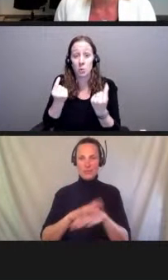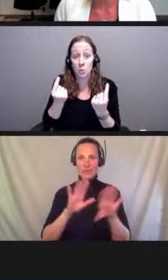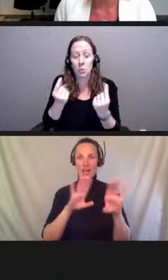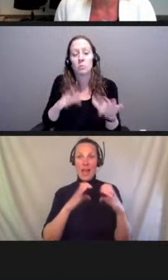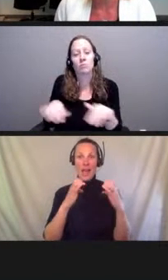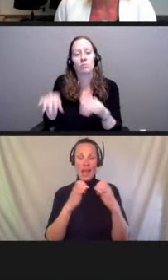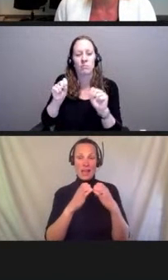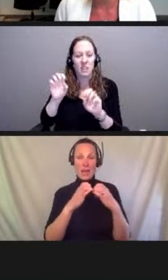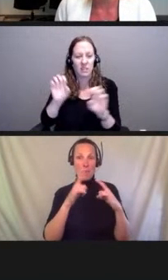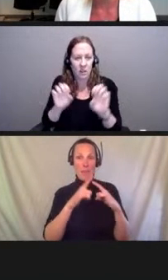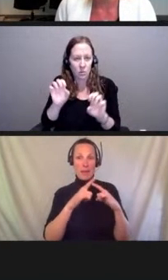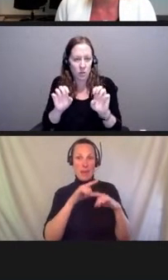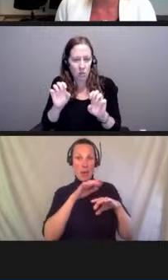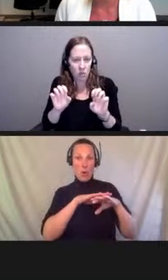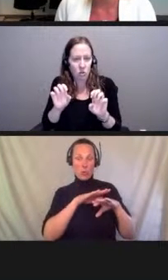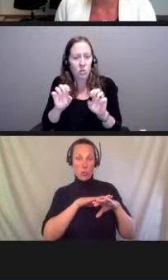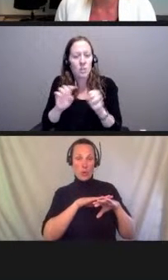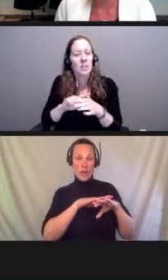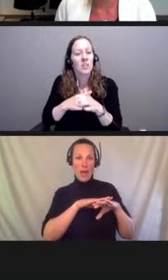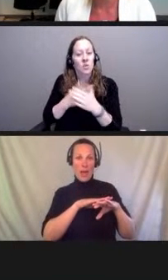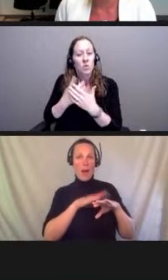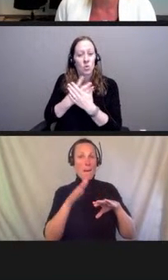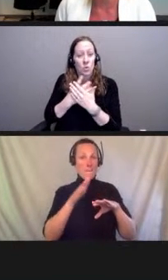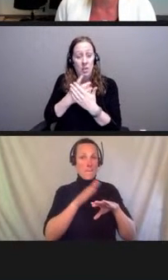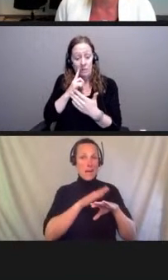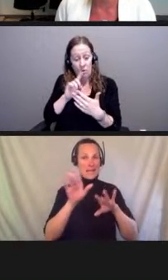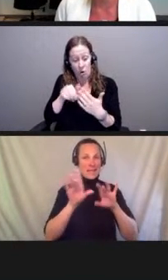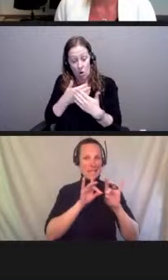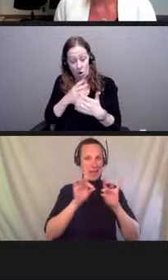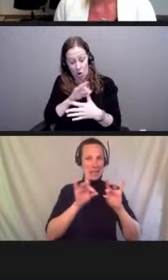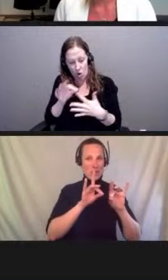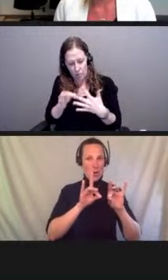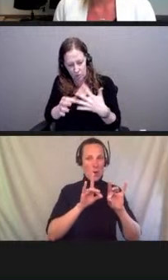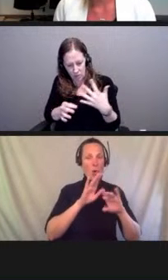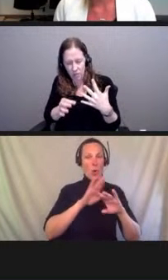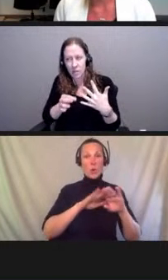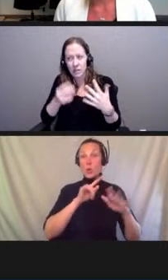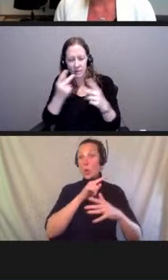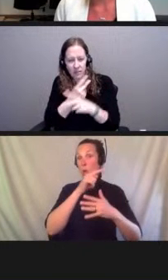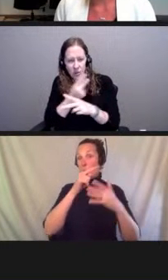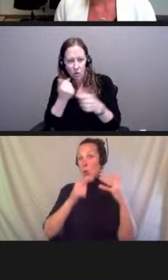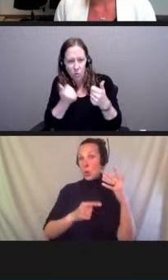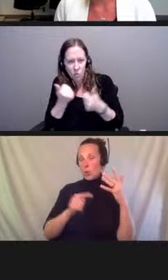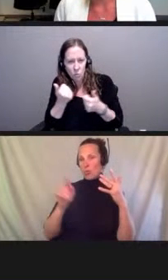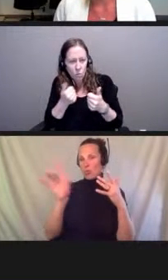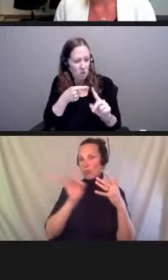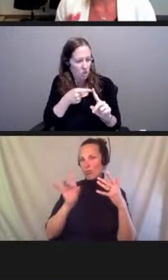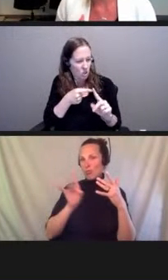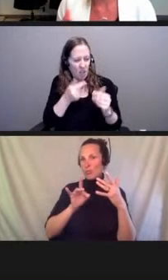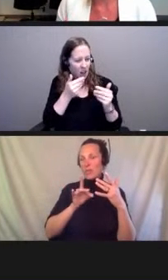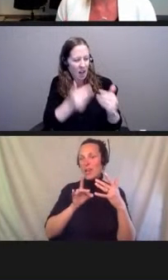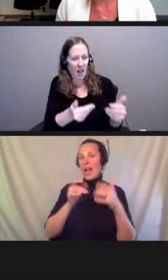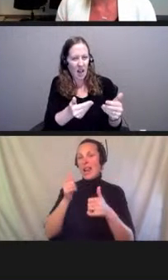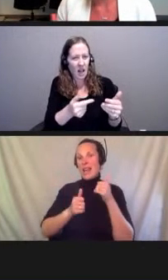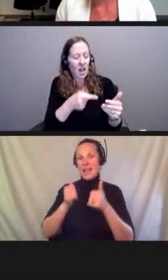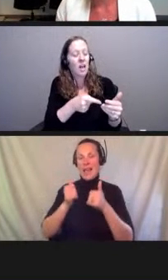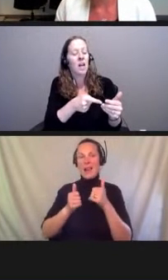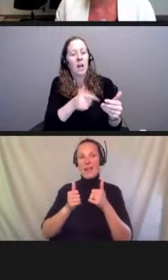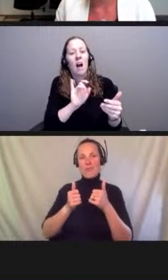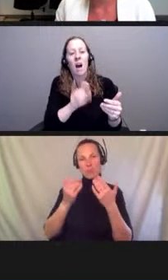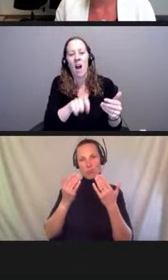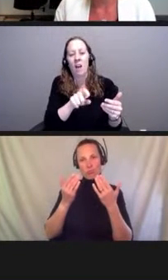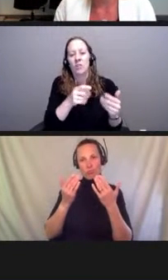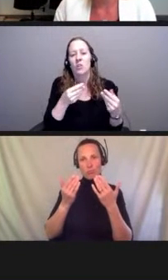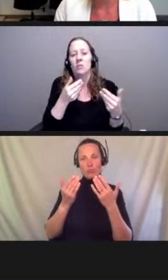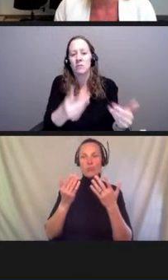and apply the initial screening to all options to determine which ones warrant moving forward for a more thorough and detailed triple